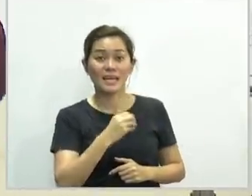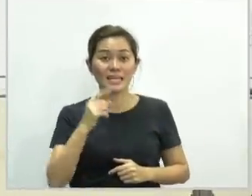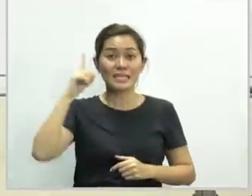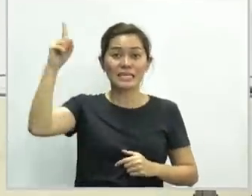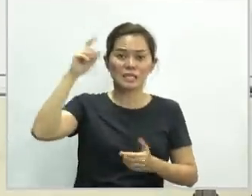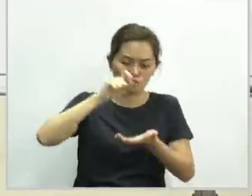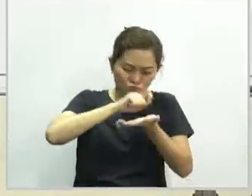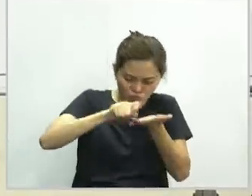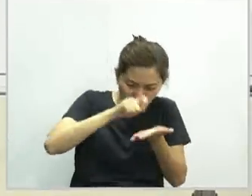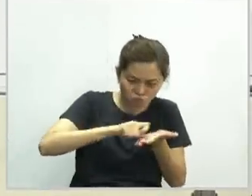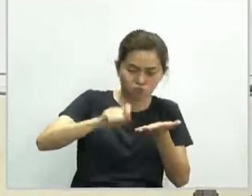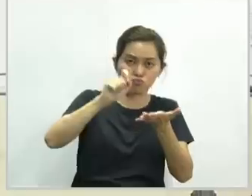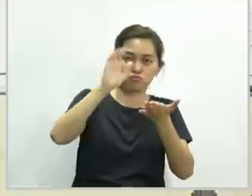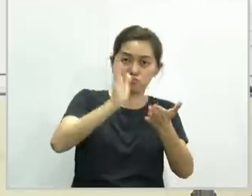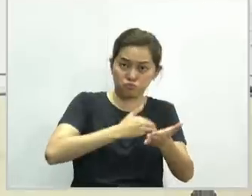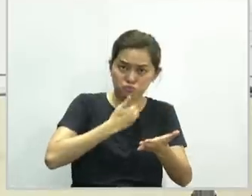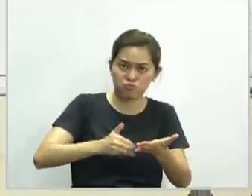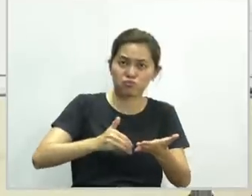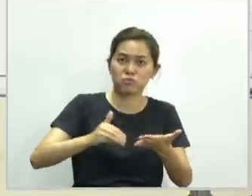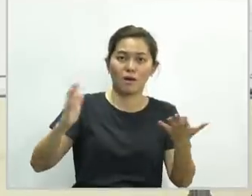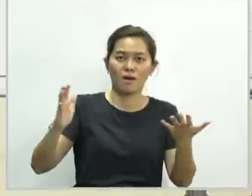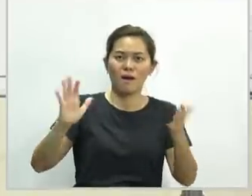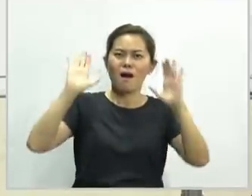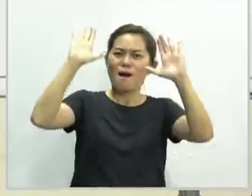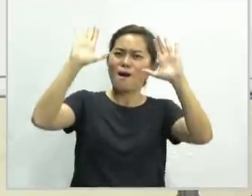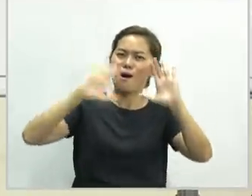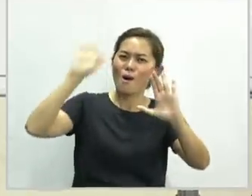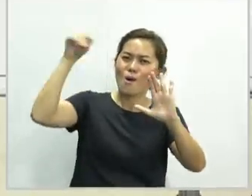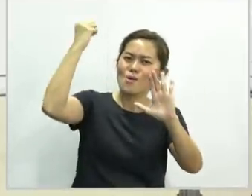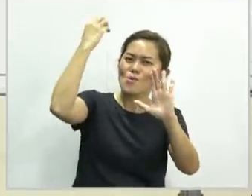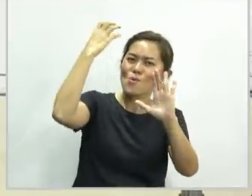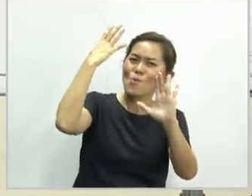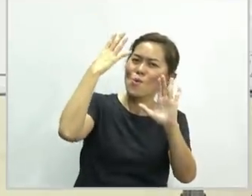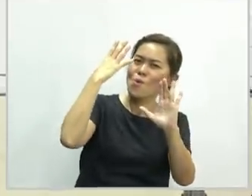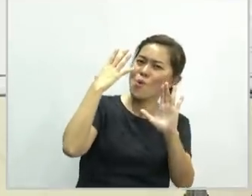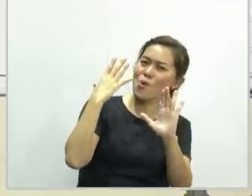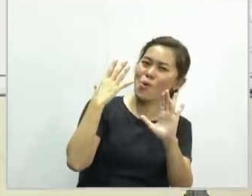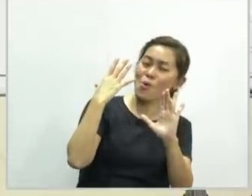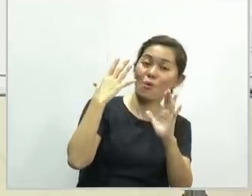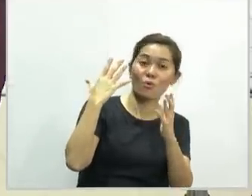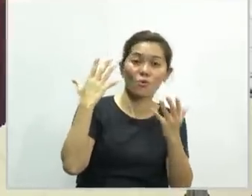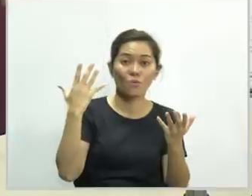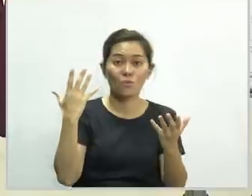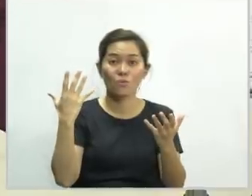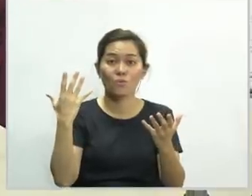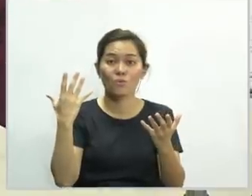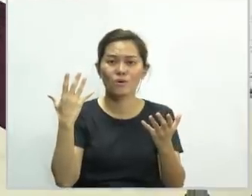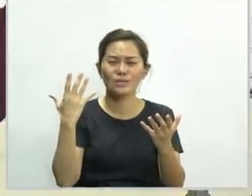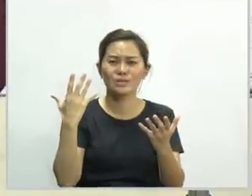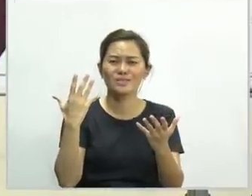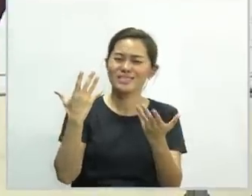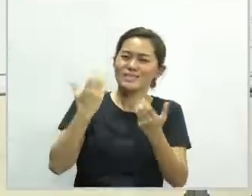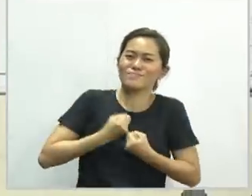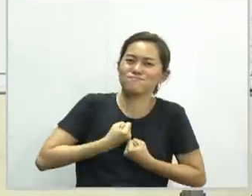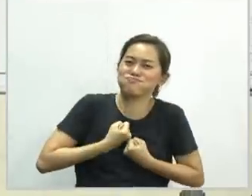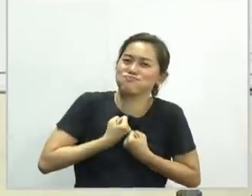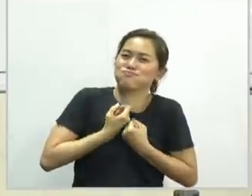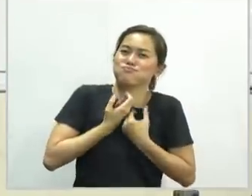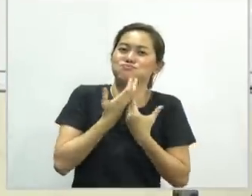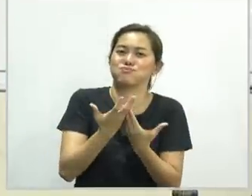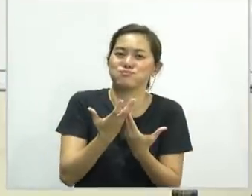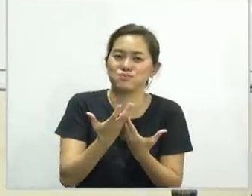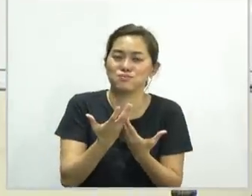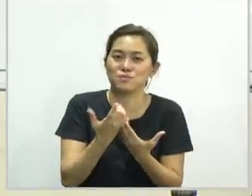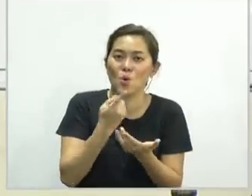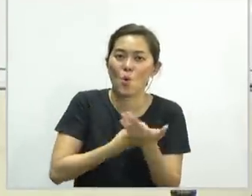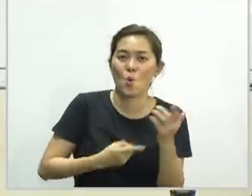this hymn, Amazing Grace, to try and articulate what had happened to